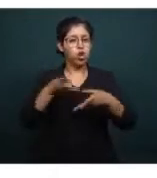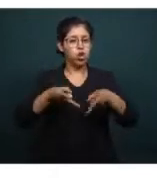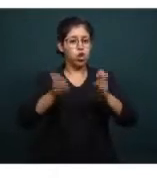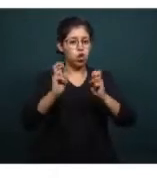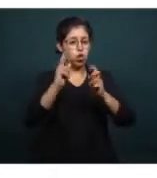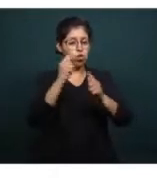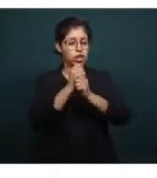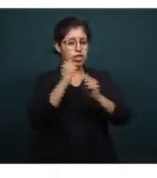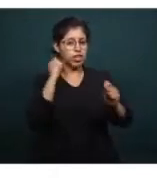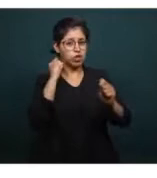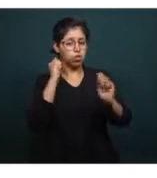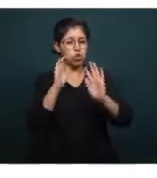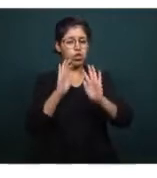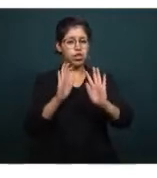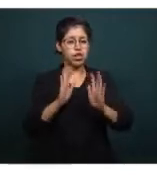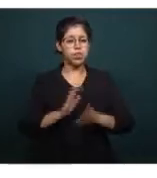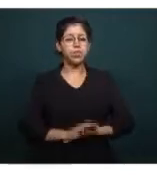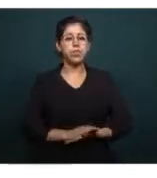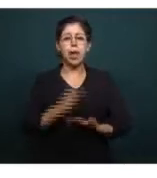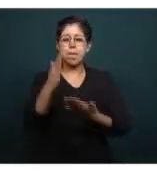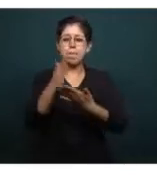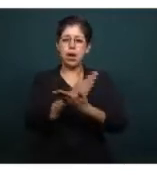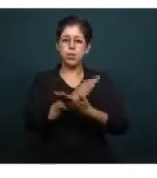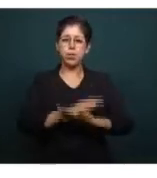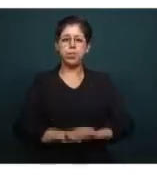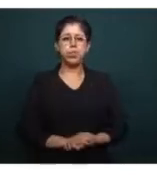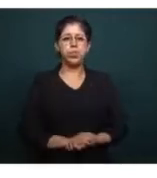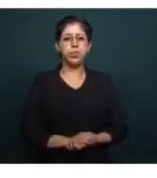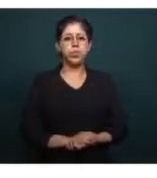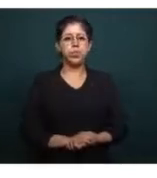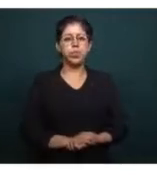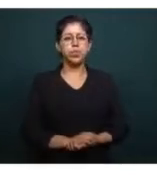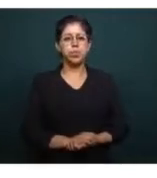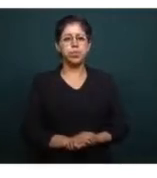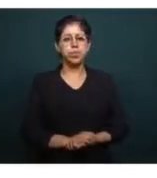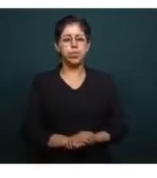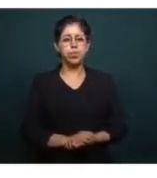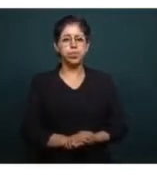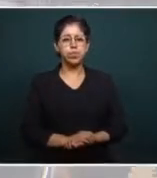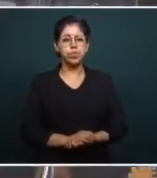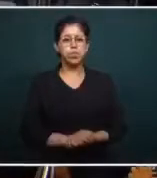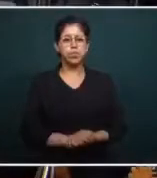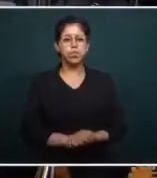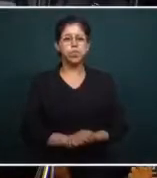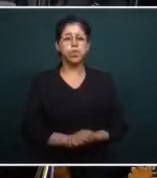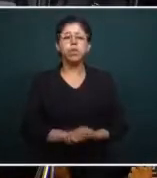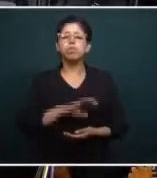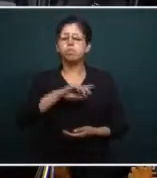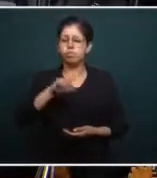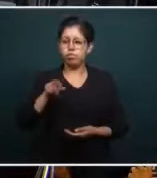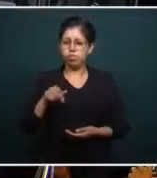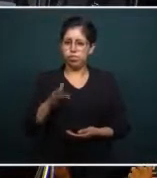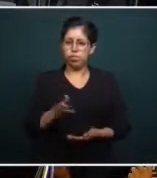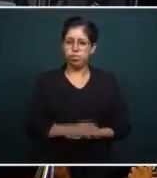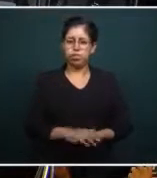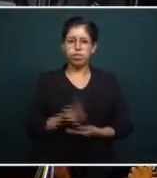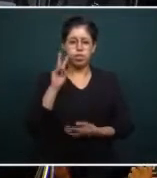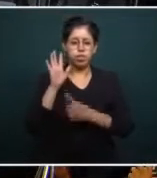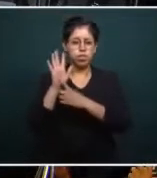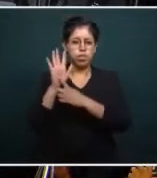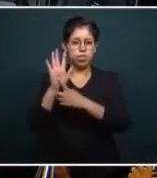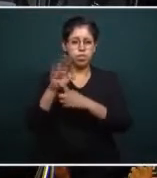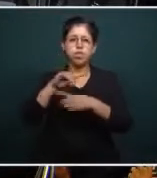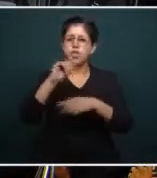a diminishing of the tendency of theft of public transportation. So